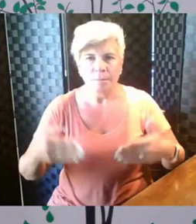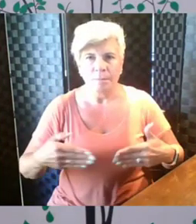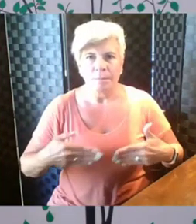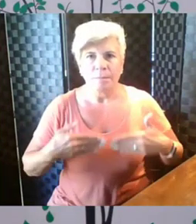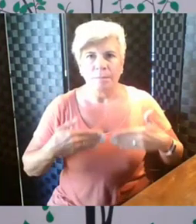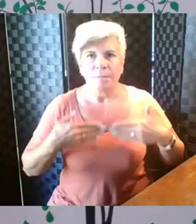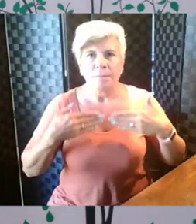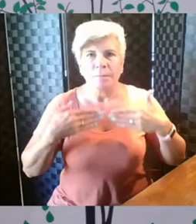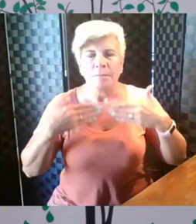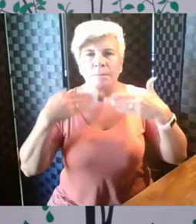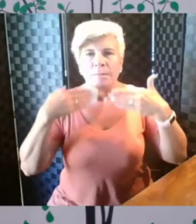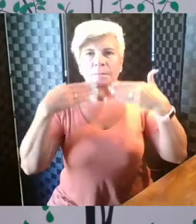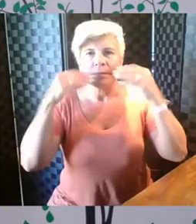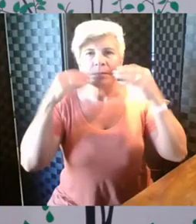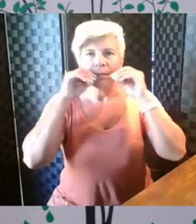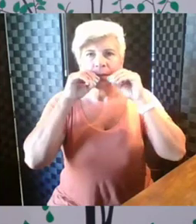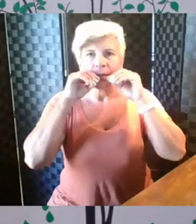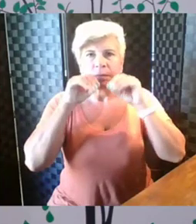in,